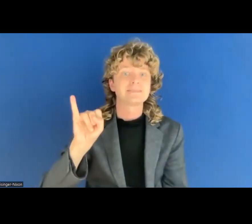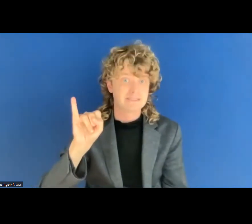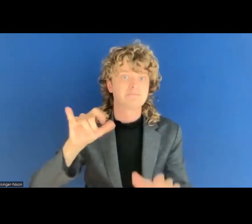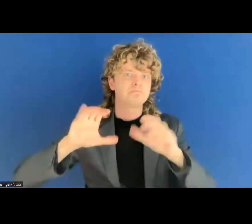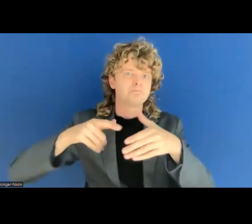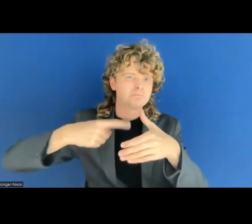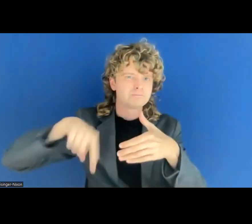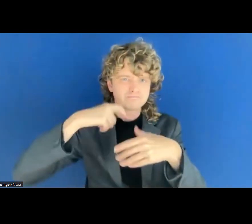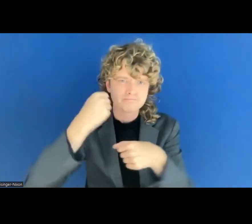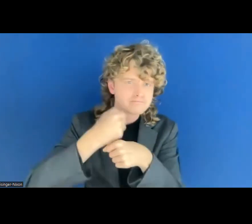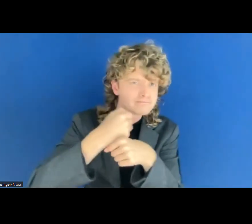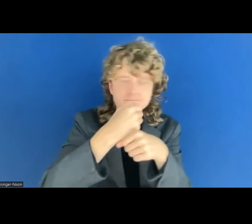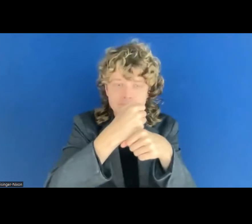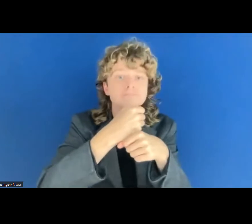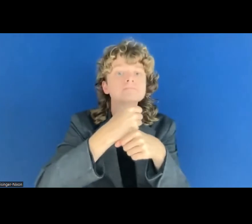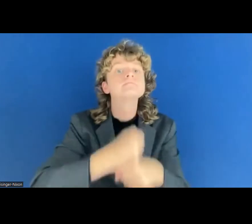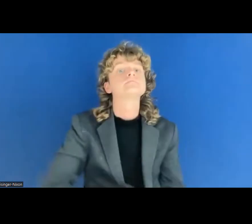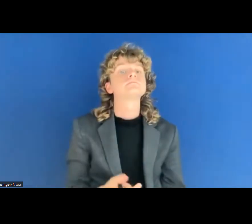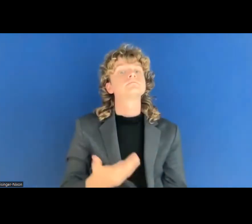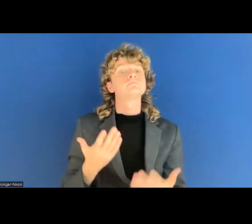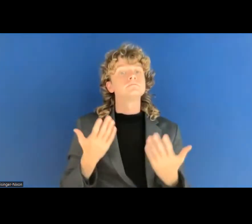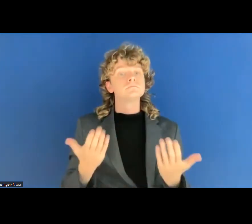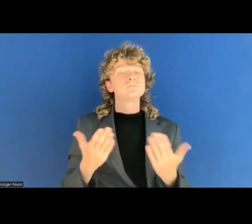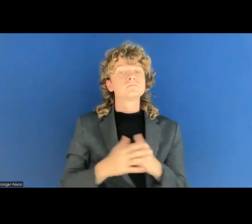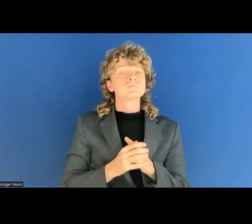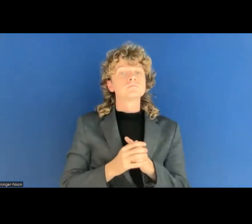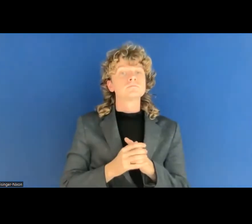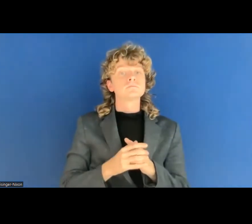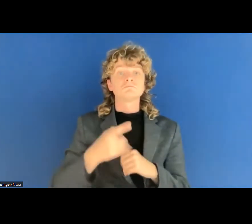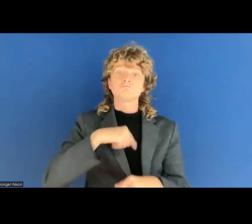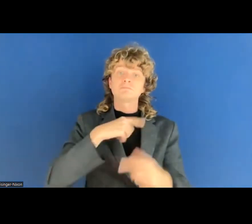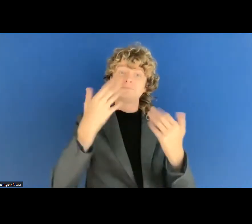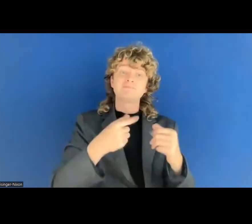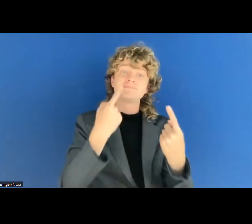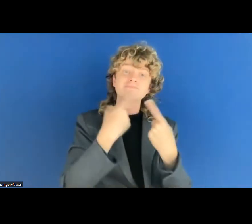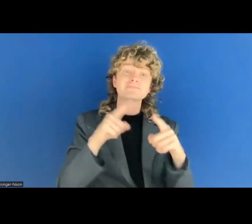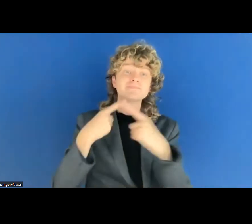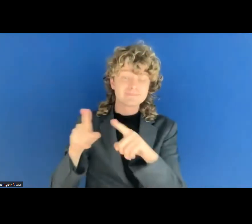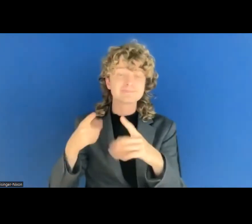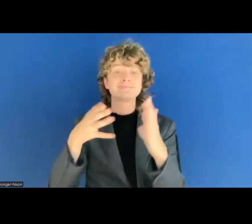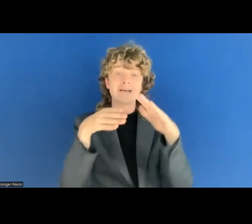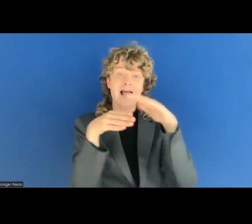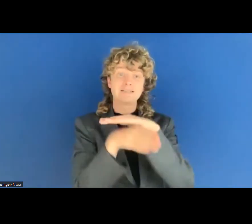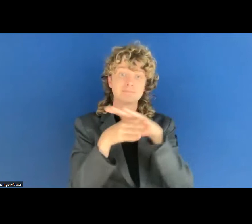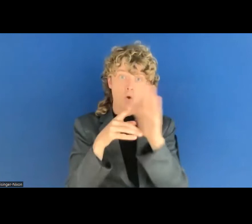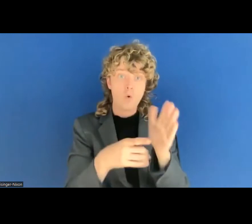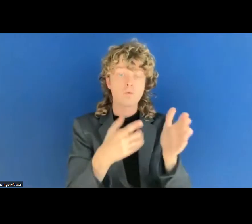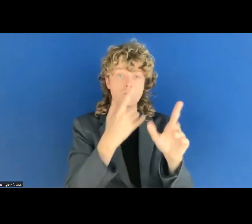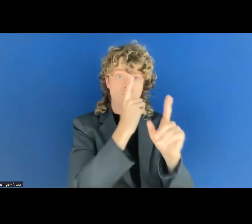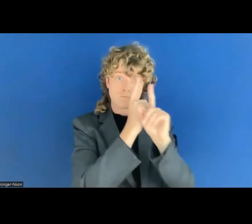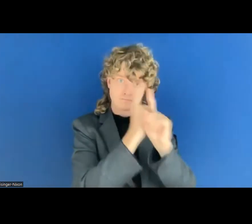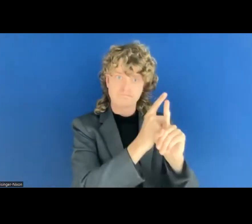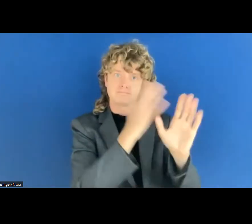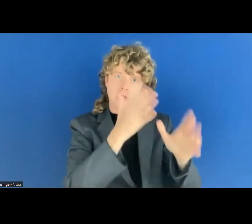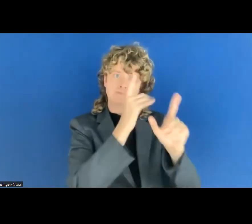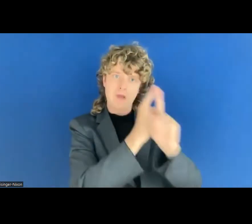on service-oriented accessibility requirements, as the directive has, the European Accessibility Act has these services on electronic communication